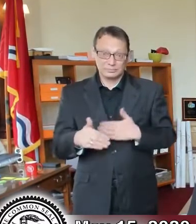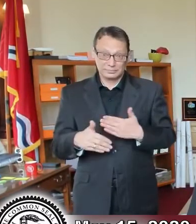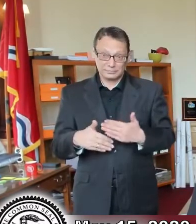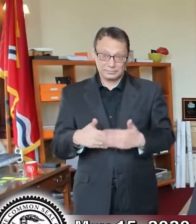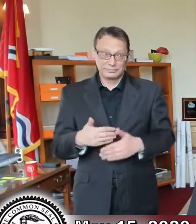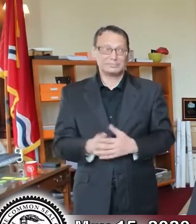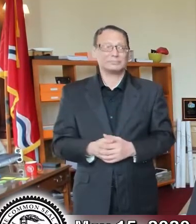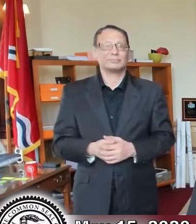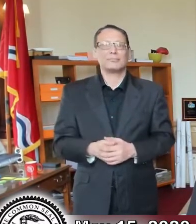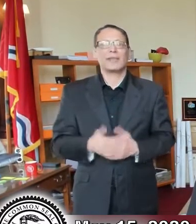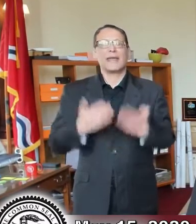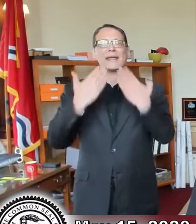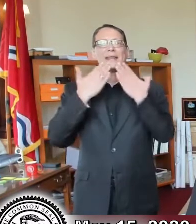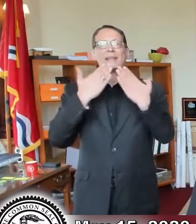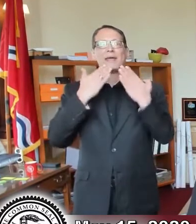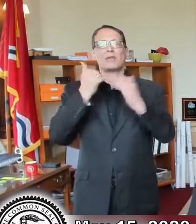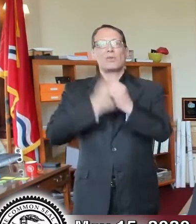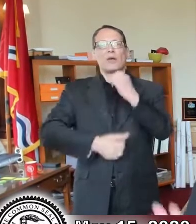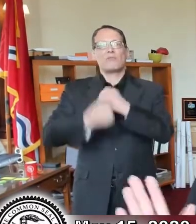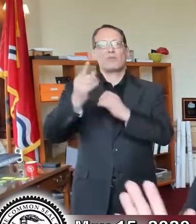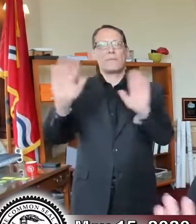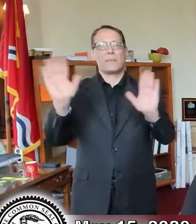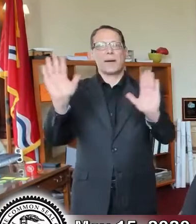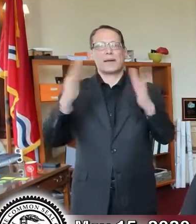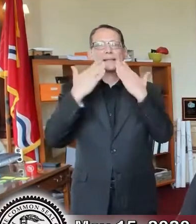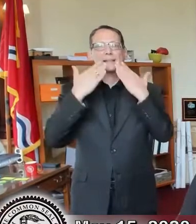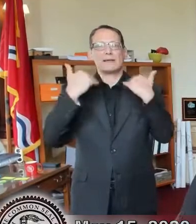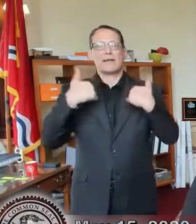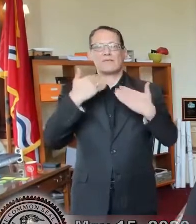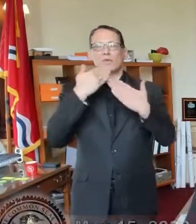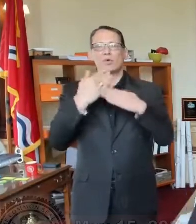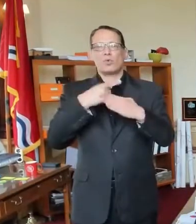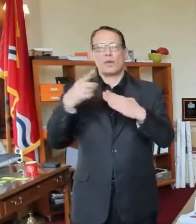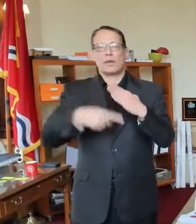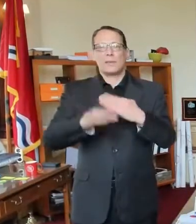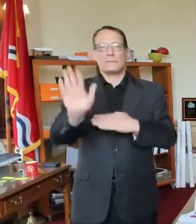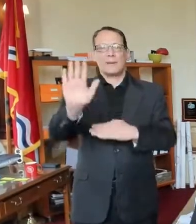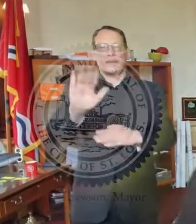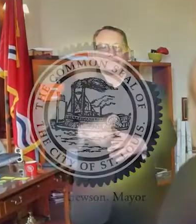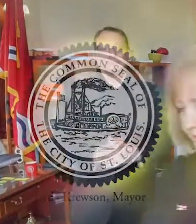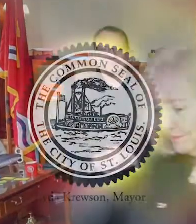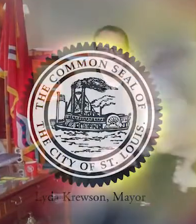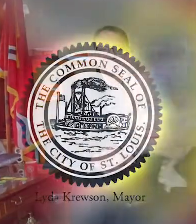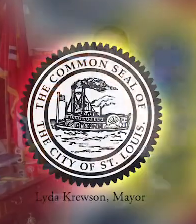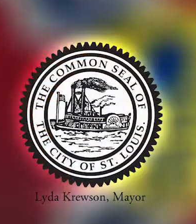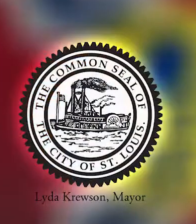Thanks, everyone. Thank you all. Have a great weekend, everybody. Appreciate you.